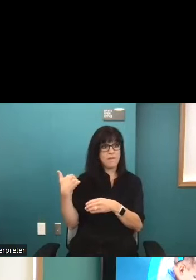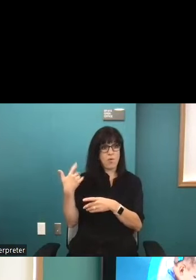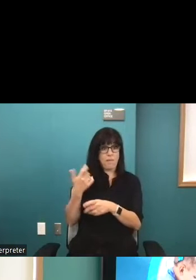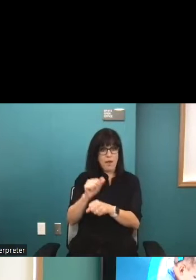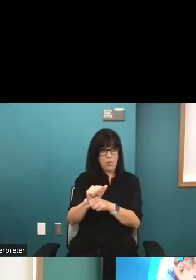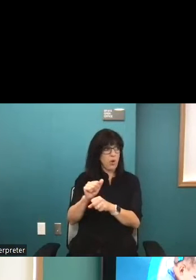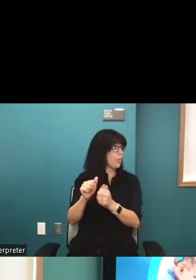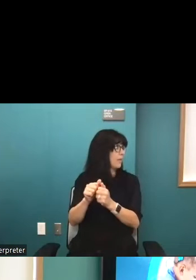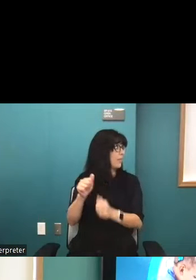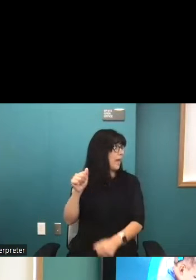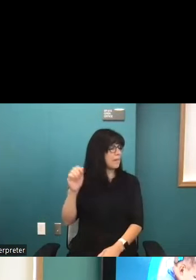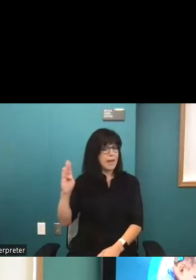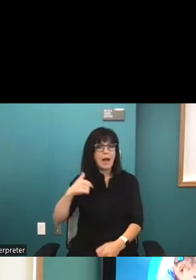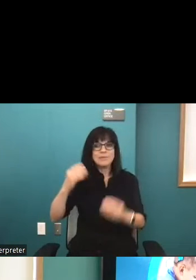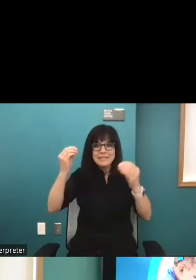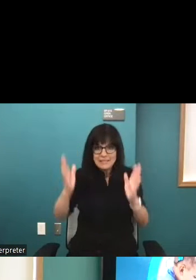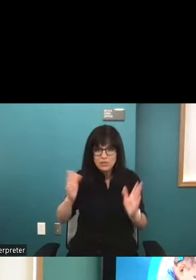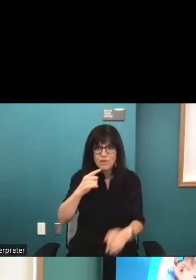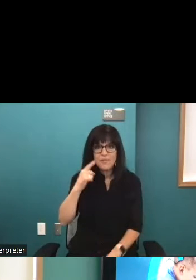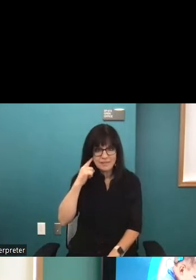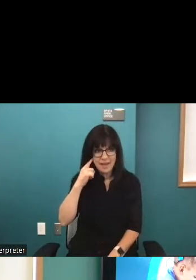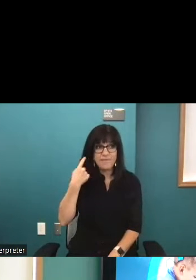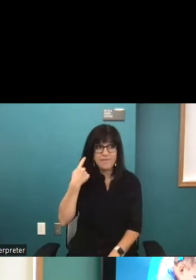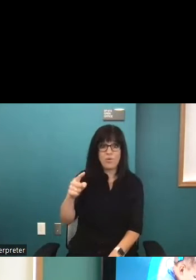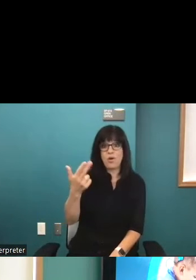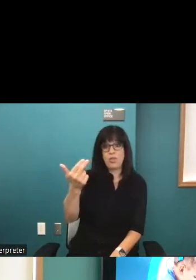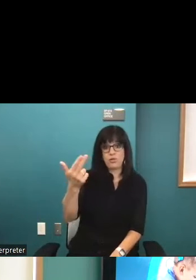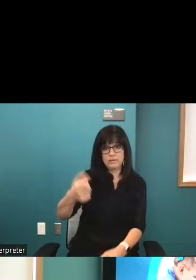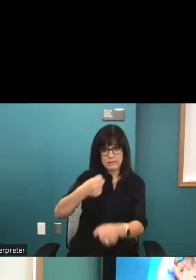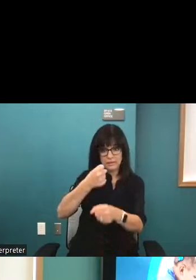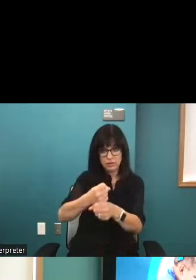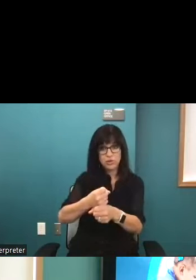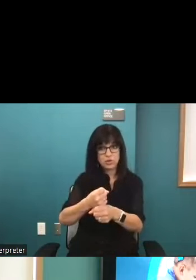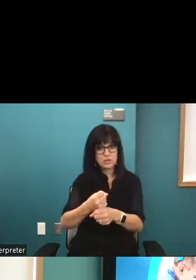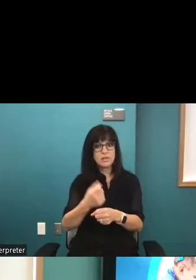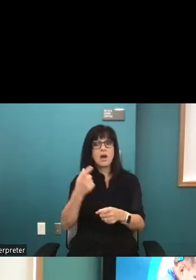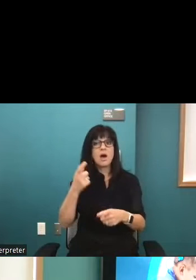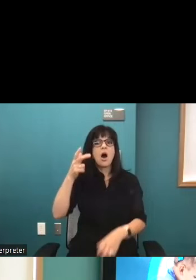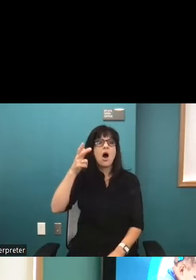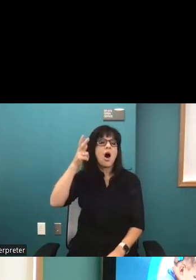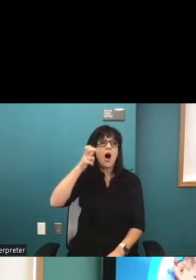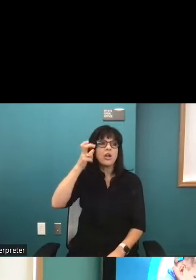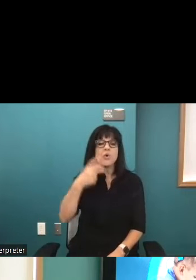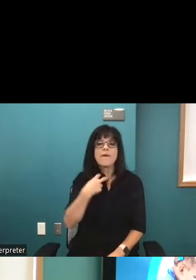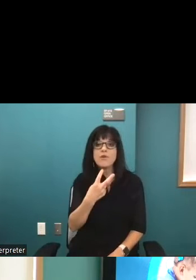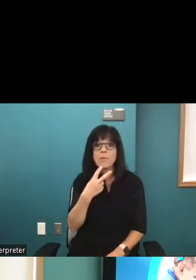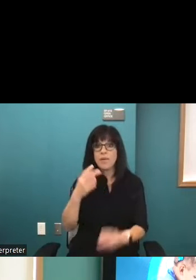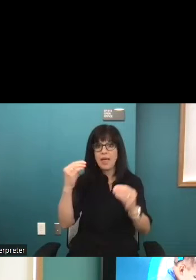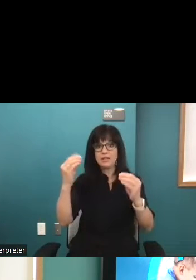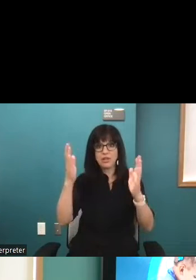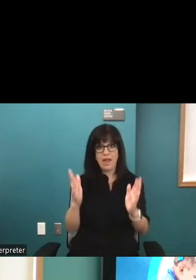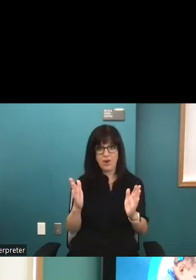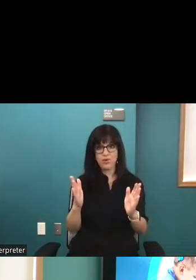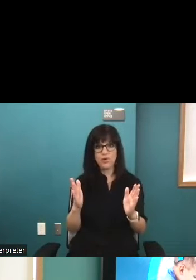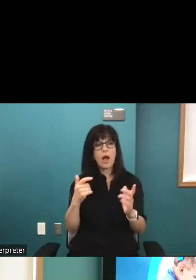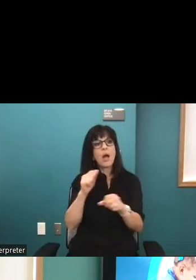my work with AB, I was a teacher of the deaf for 13 years and an auditory verbal educator. I